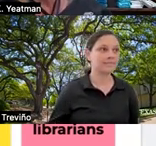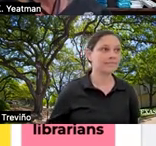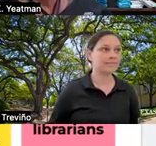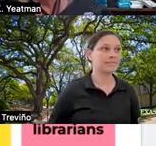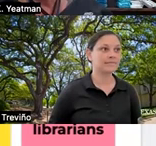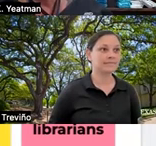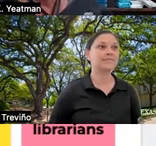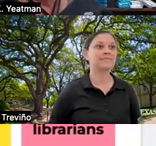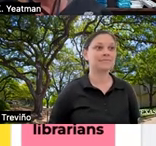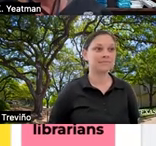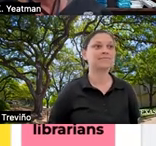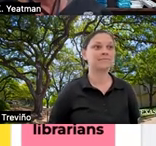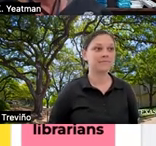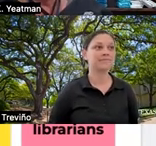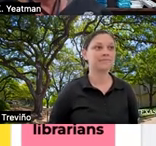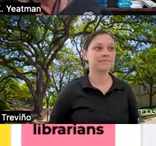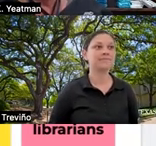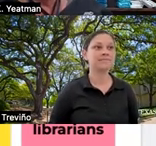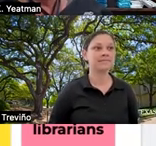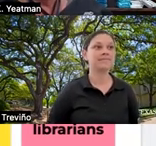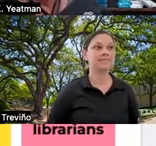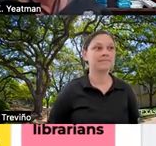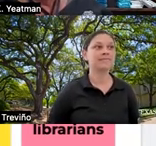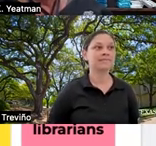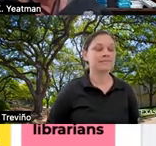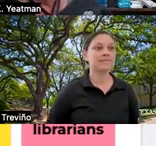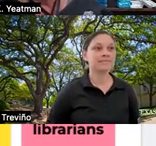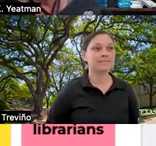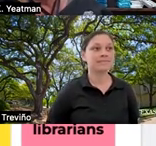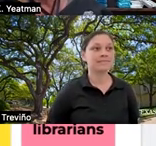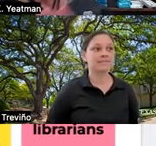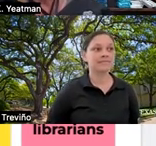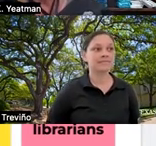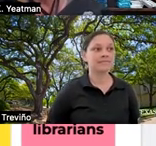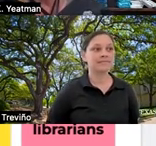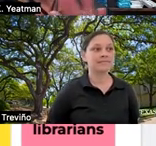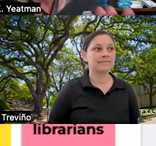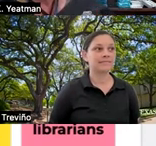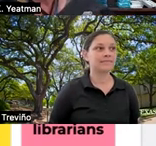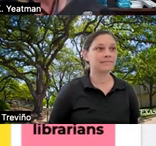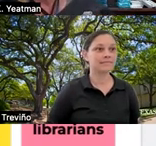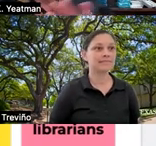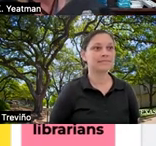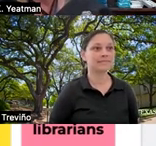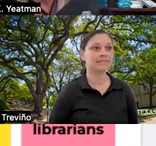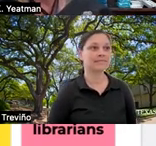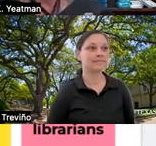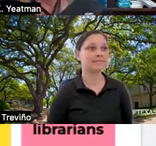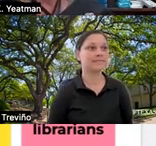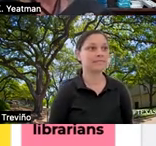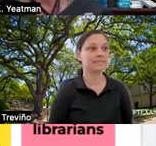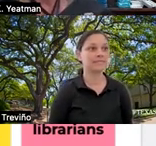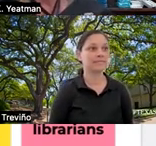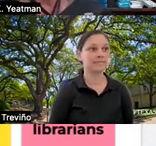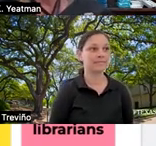people that they trust and try and pick their brains. And another thing that I haven't seen up here